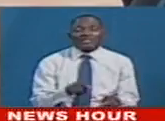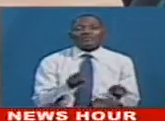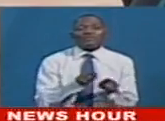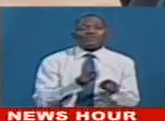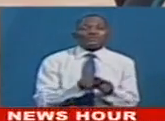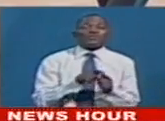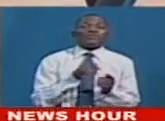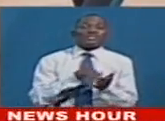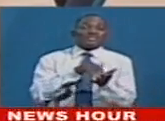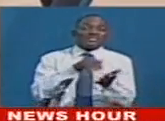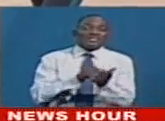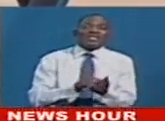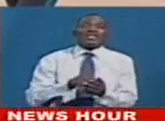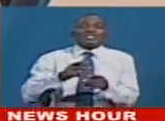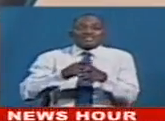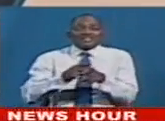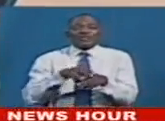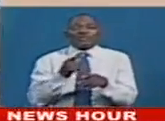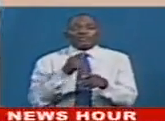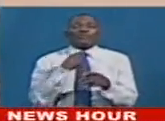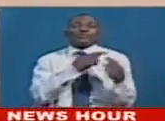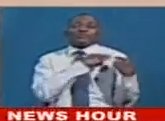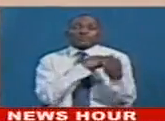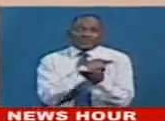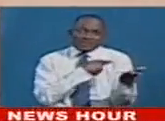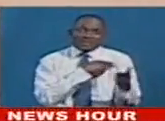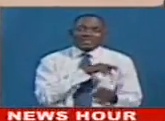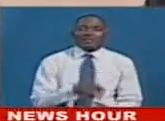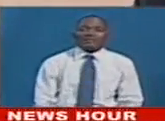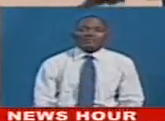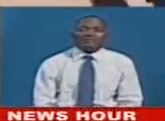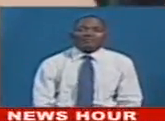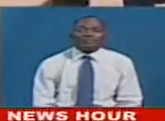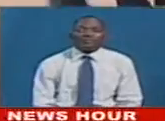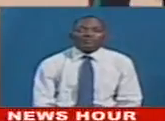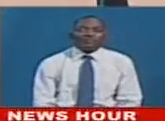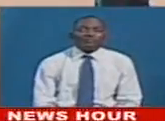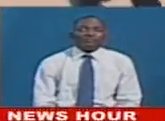for constant fortification of the duty point, among others.